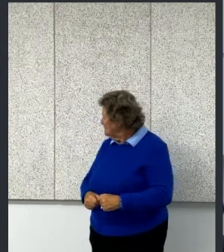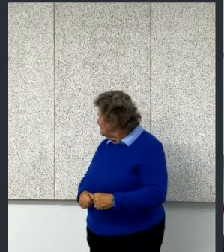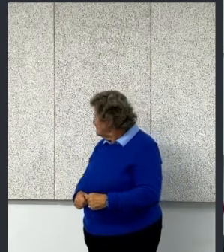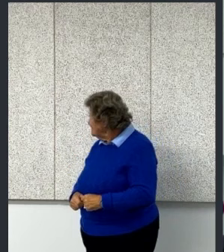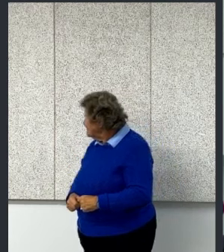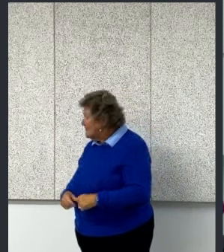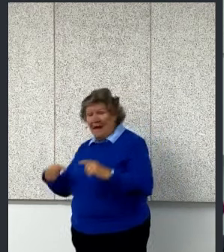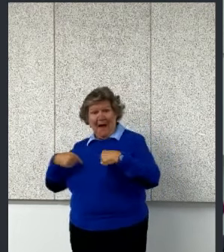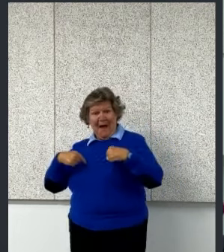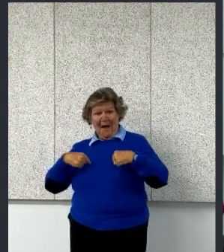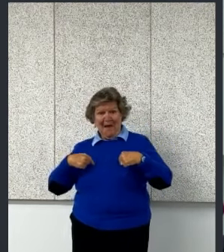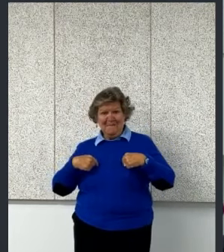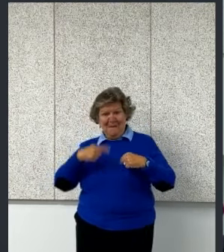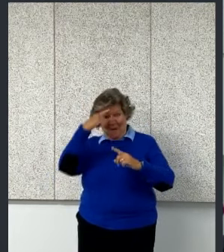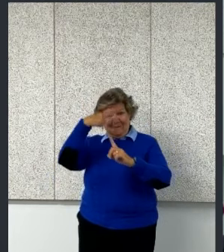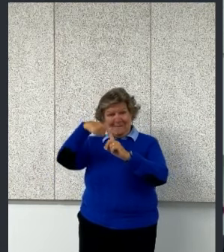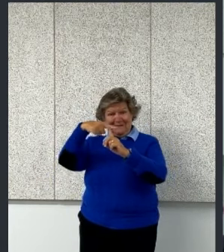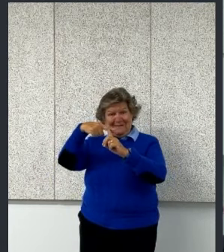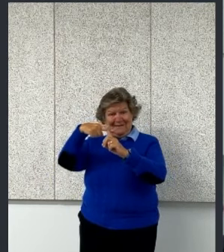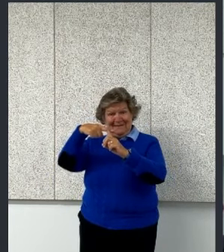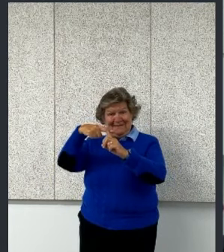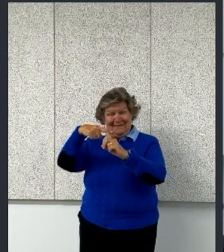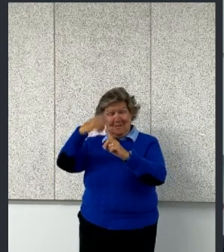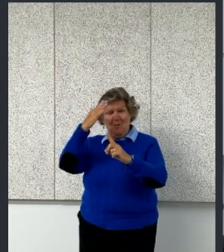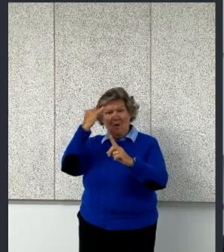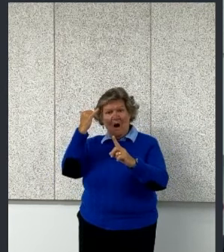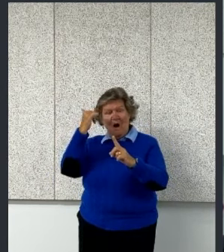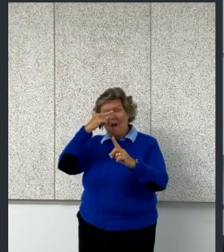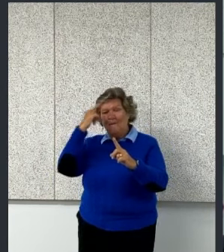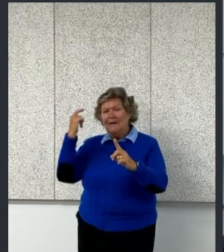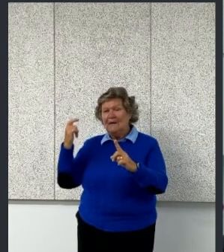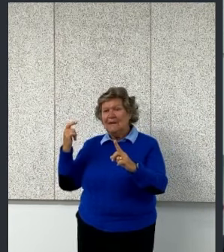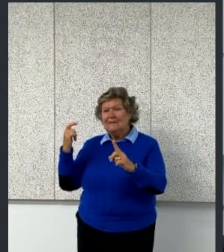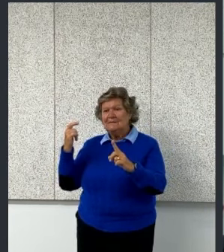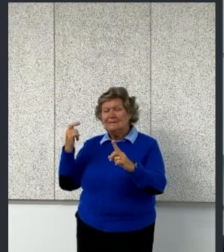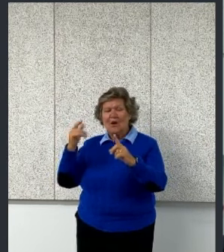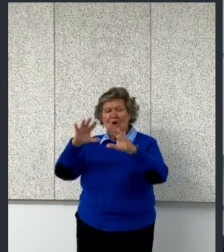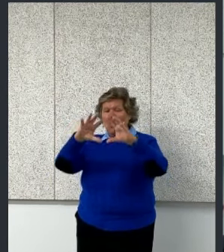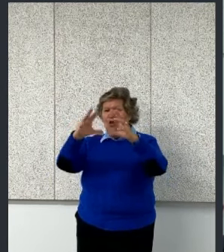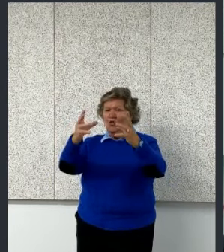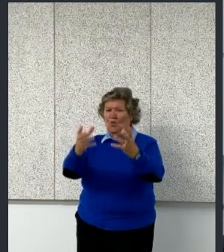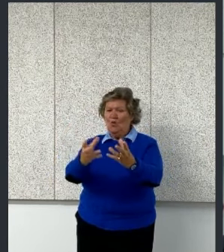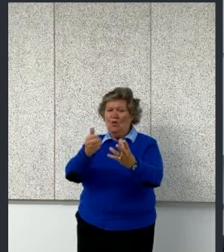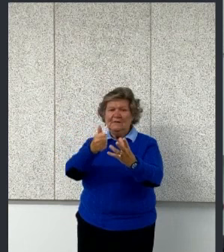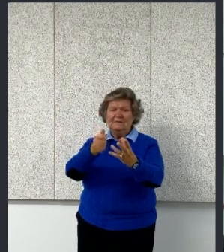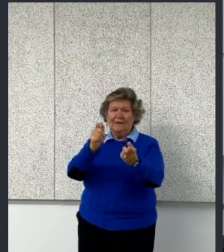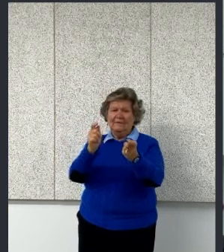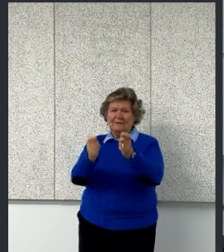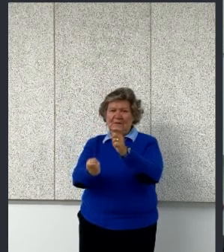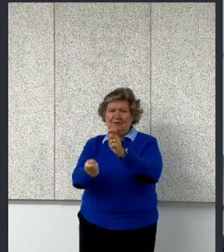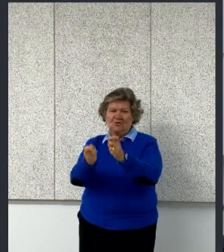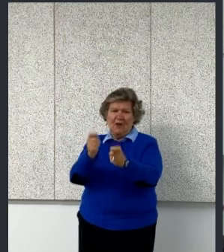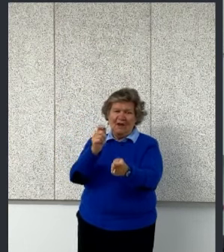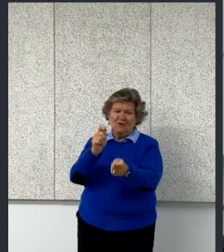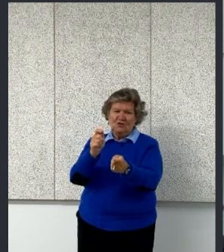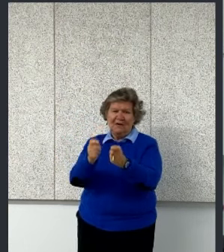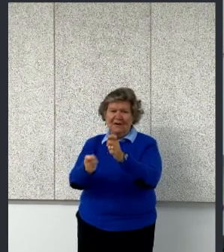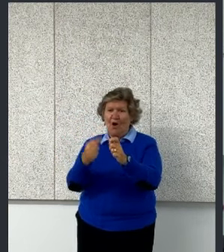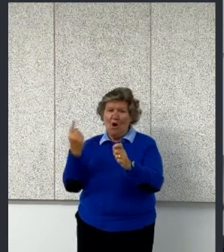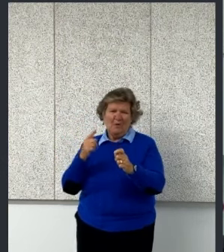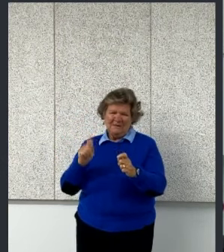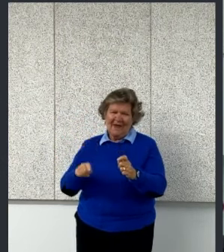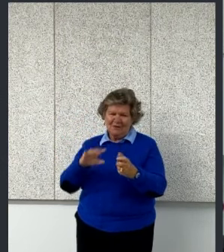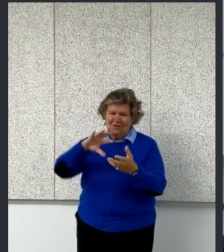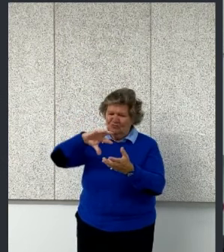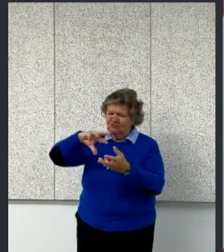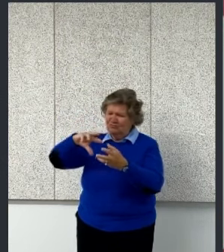I'm optimistic. I'm optimistic because the world has been changing always. God is change, right?